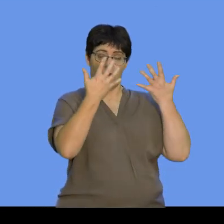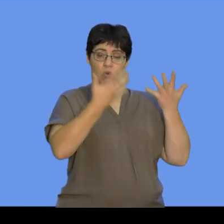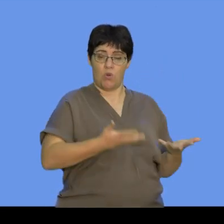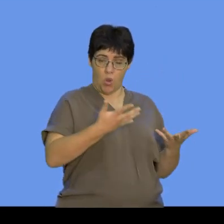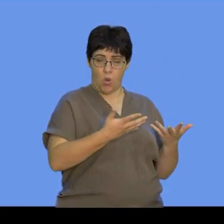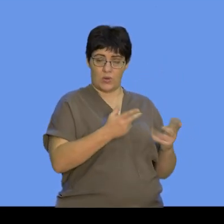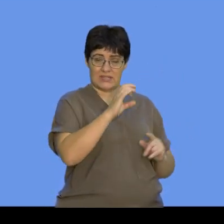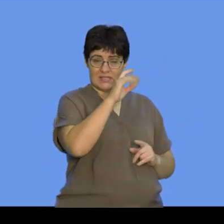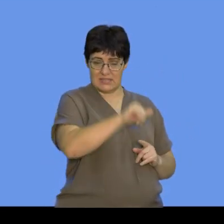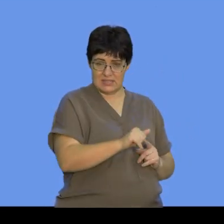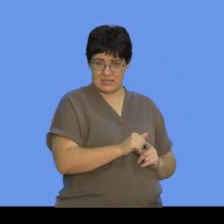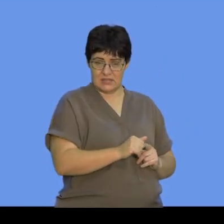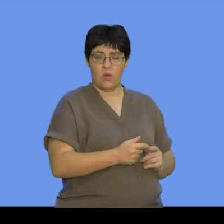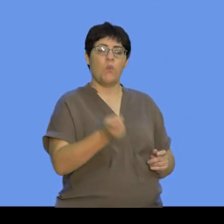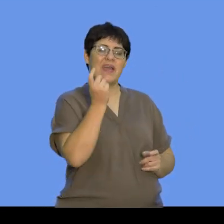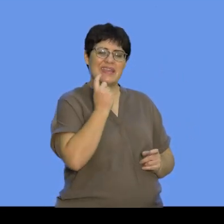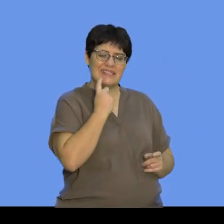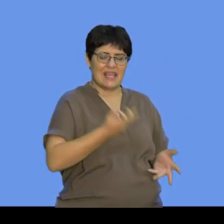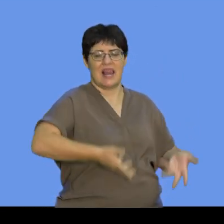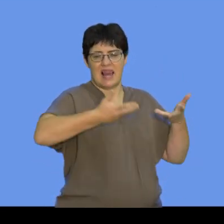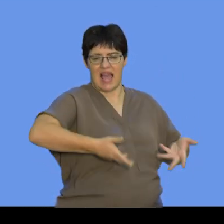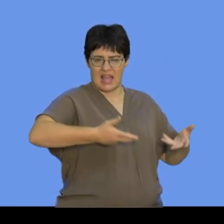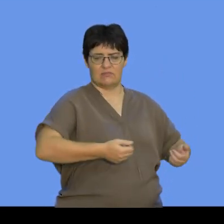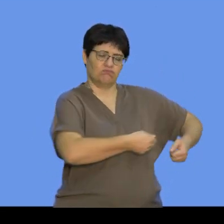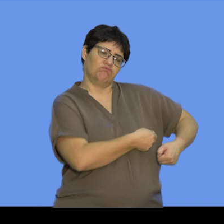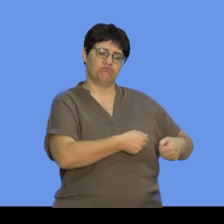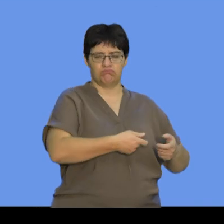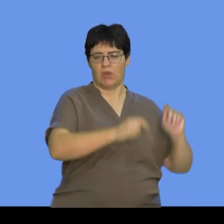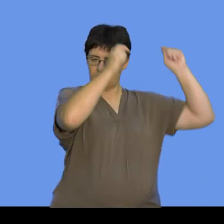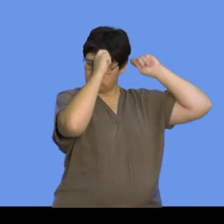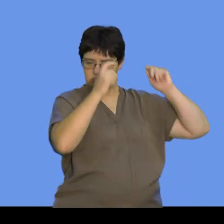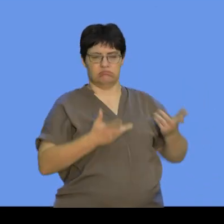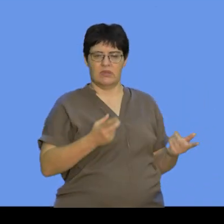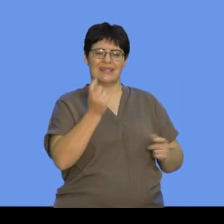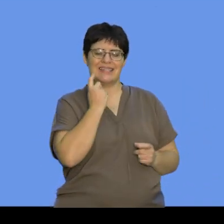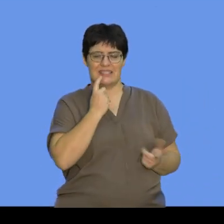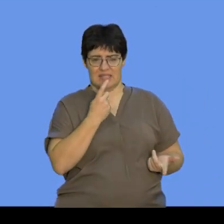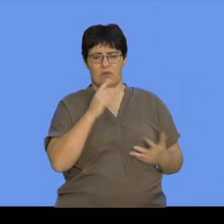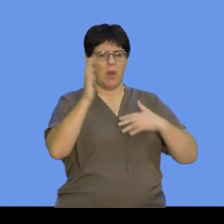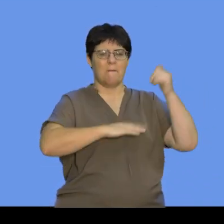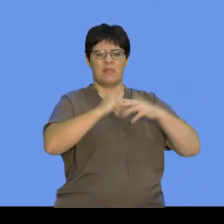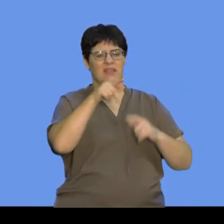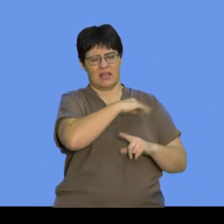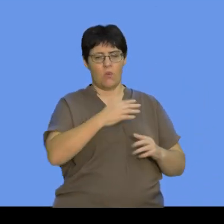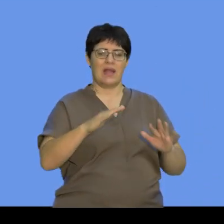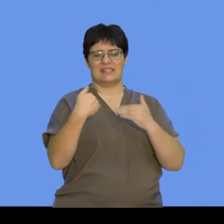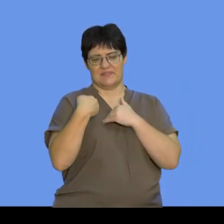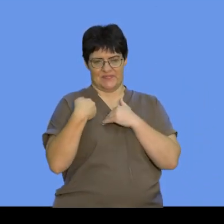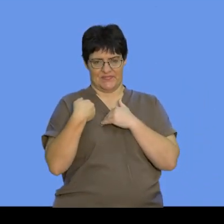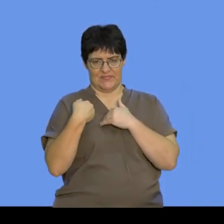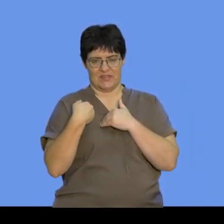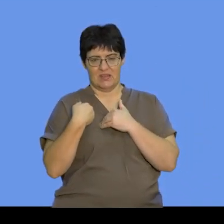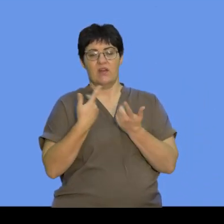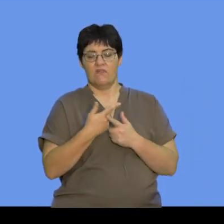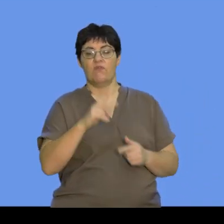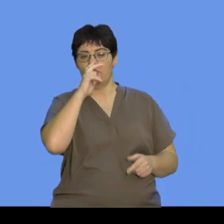lighter, it's easy to carry. You know, you can walk around, you know, even in a construction site, because it's about safety. Every time you need to